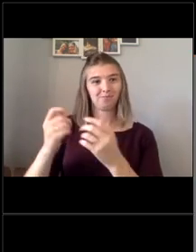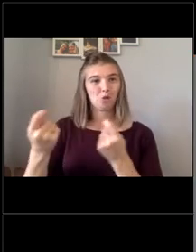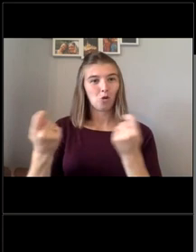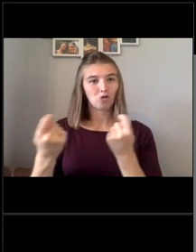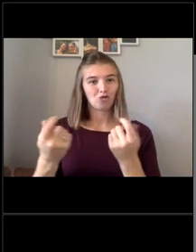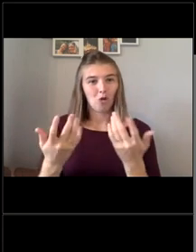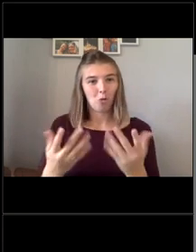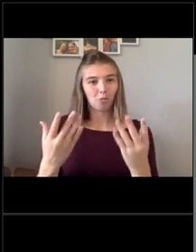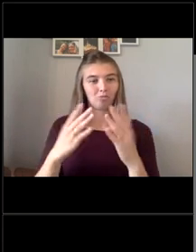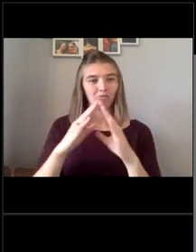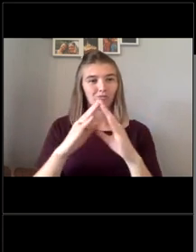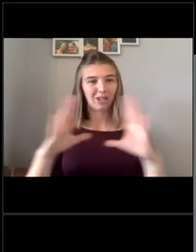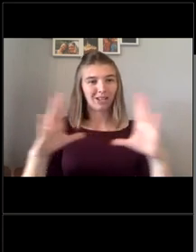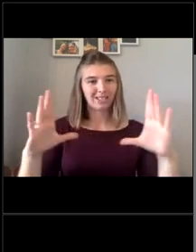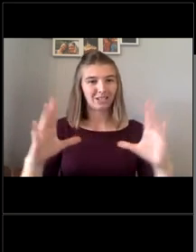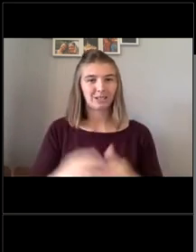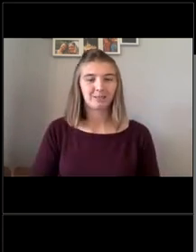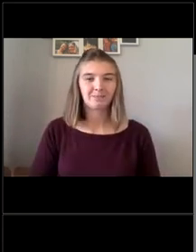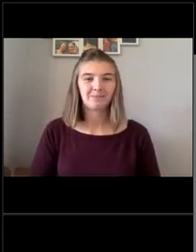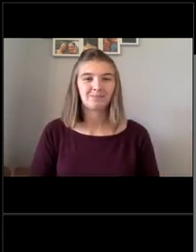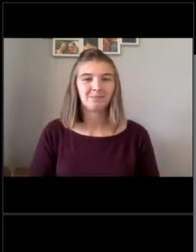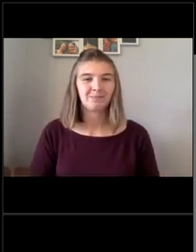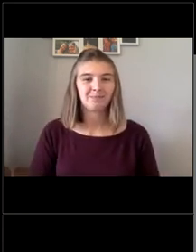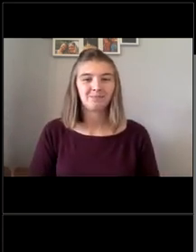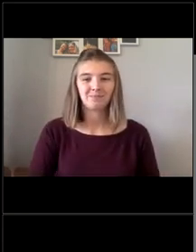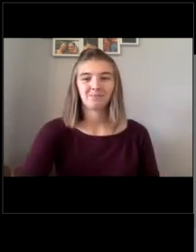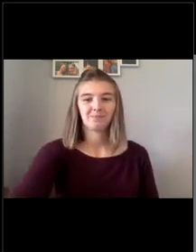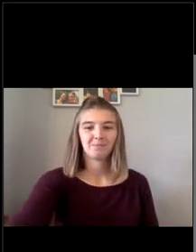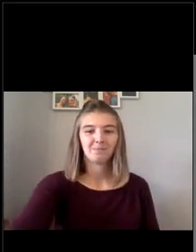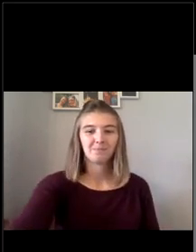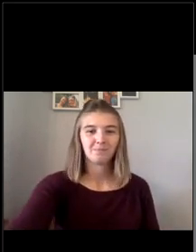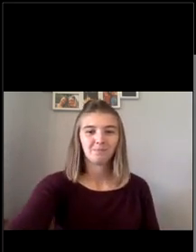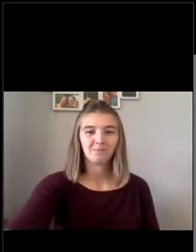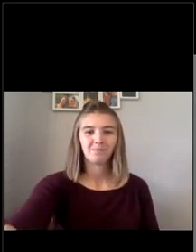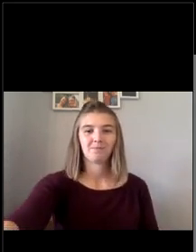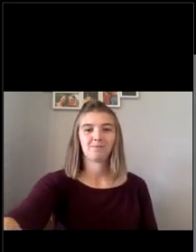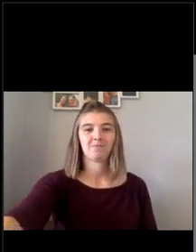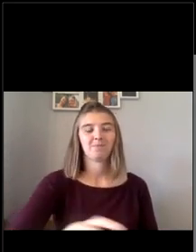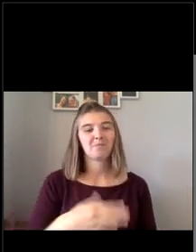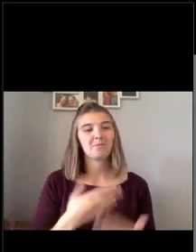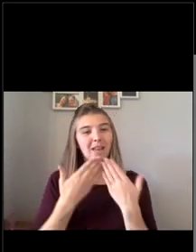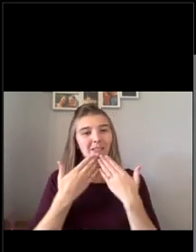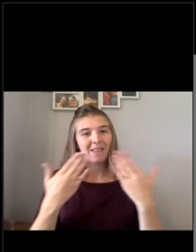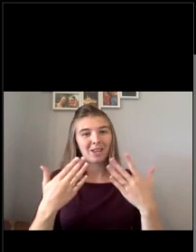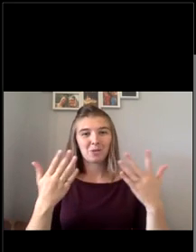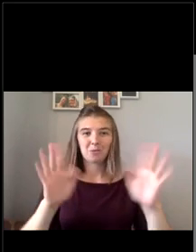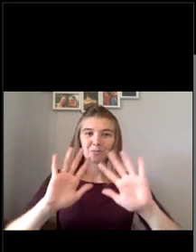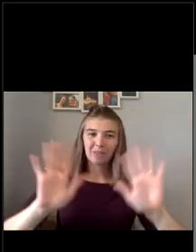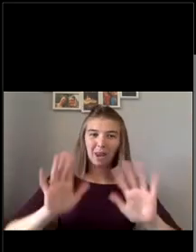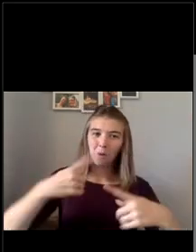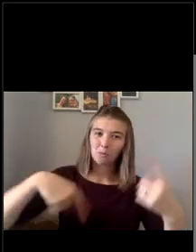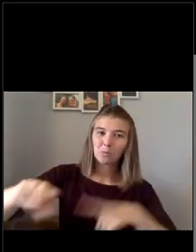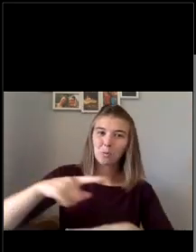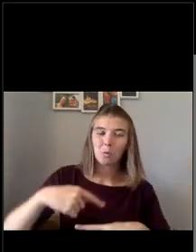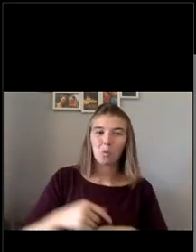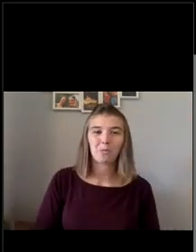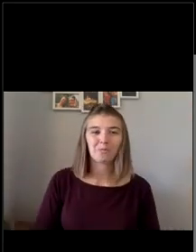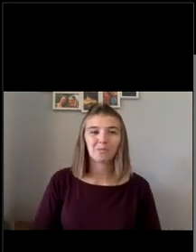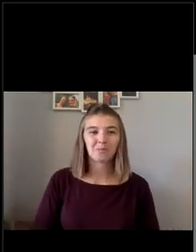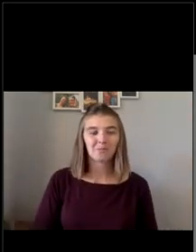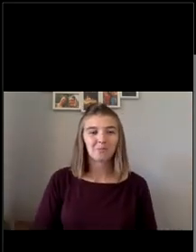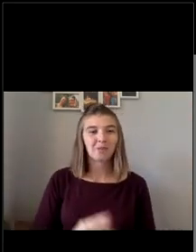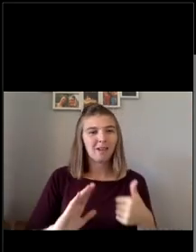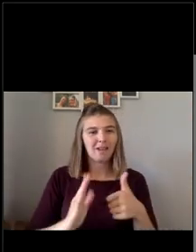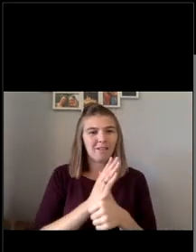with your presentation. Thank you, Ben. Hello, everyone. First of all, I would like to thank the Chemistry